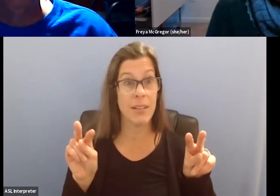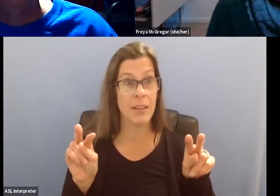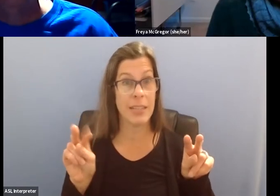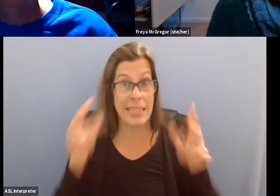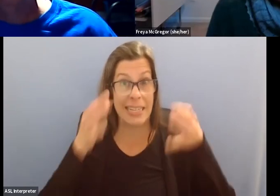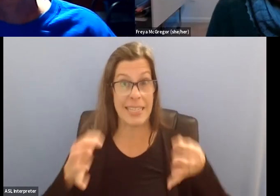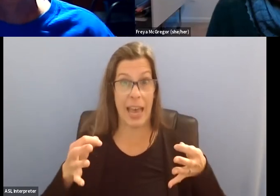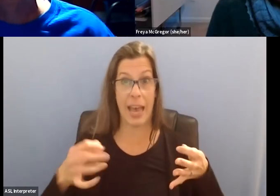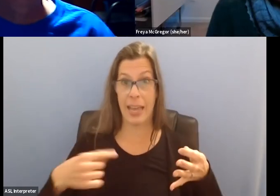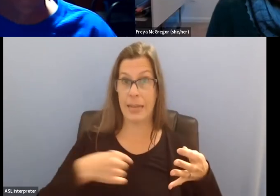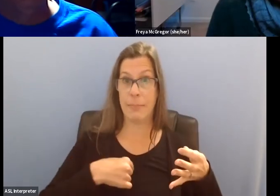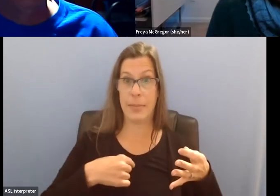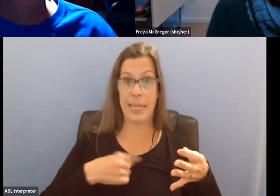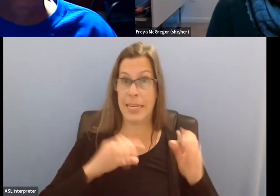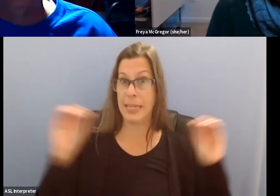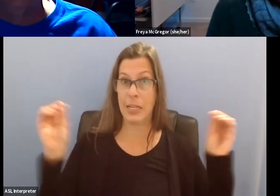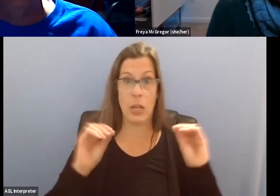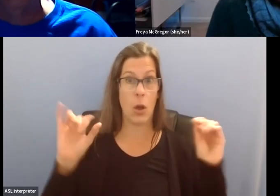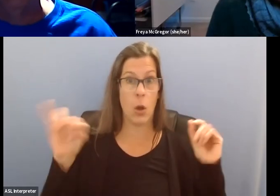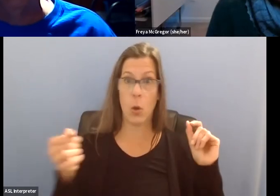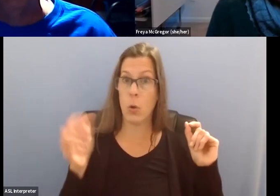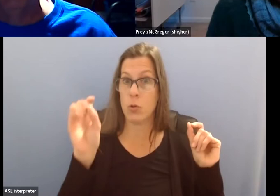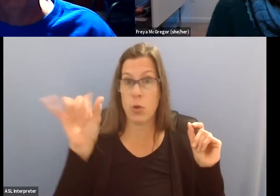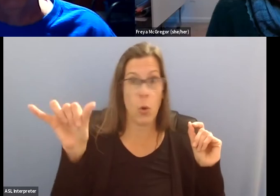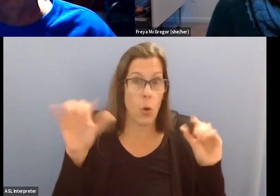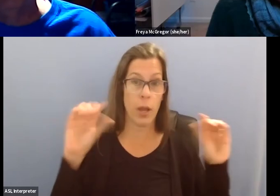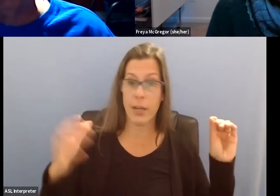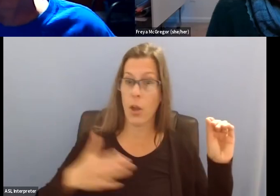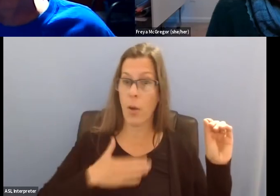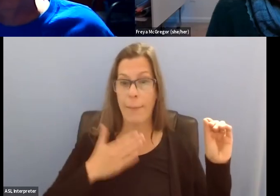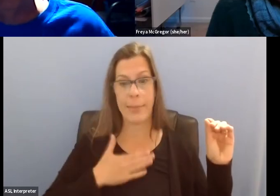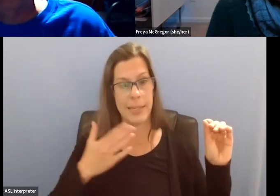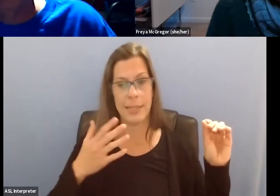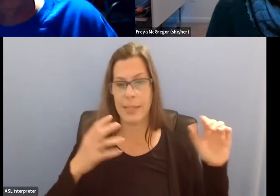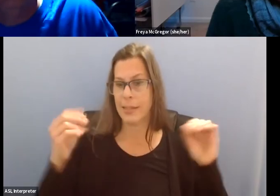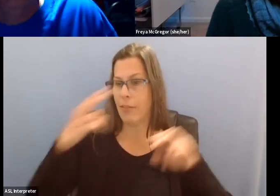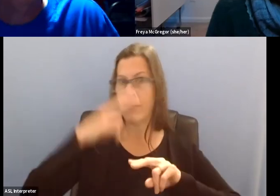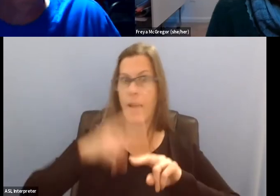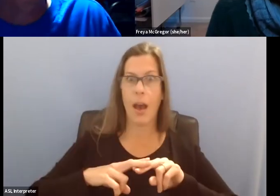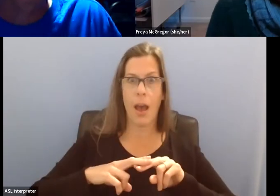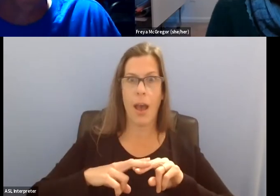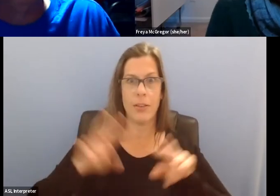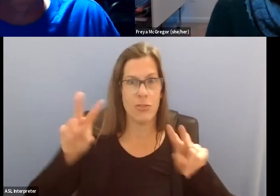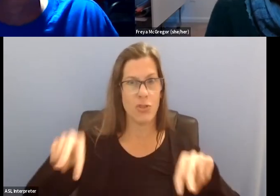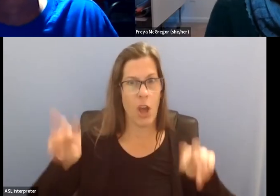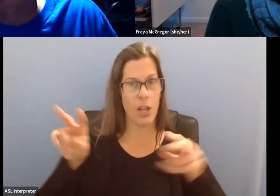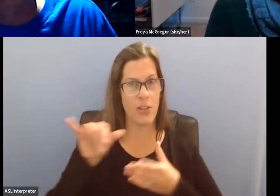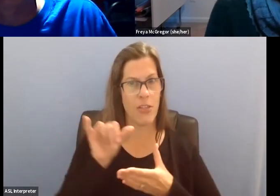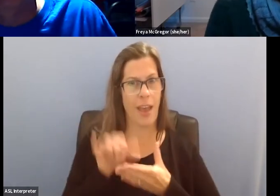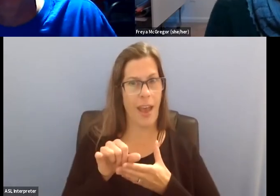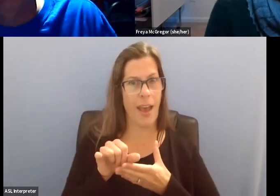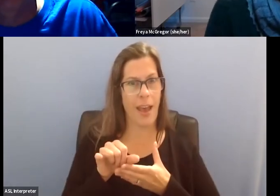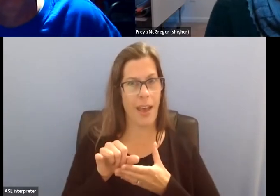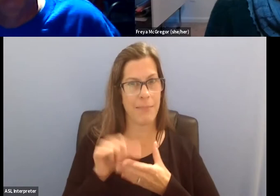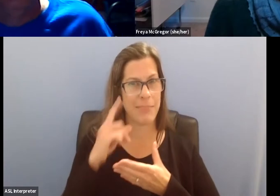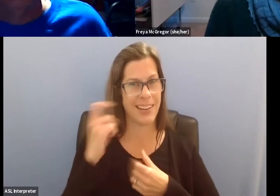uh, how much I can get out of being out in the woods and being around birds and experiencing the sounds that they